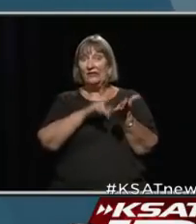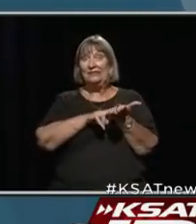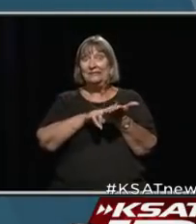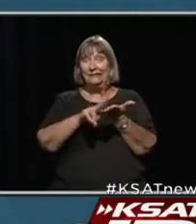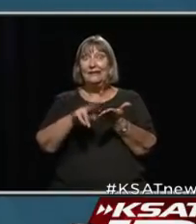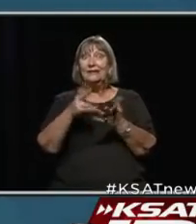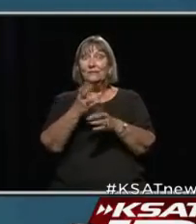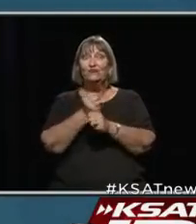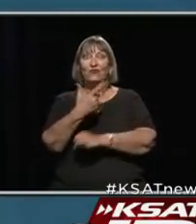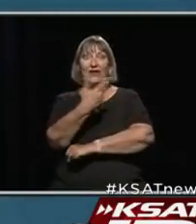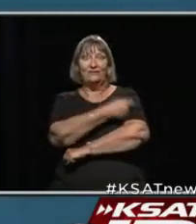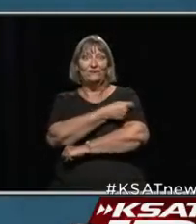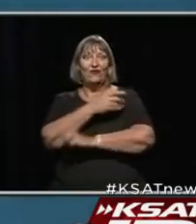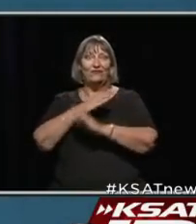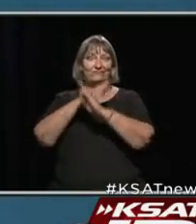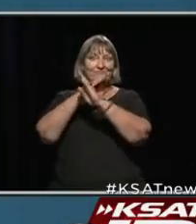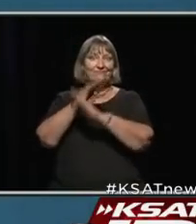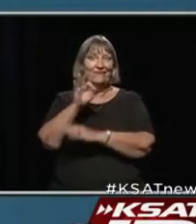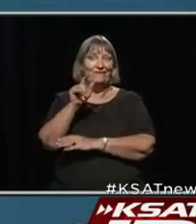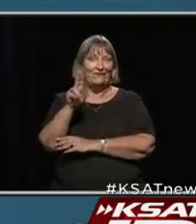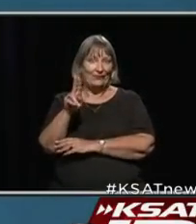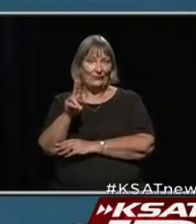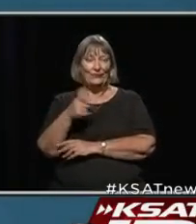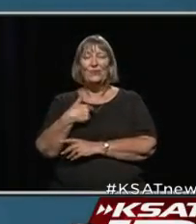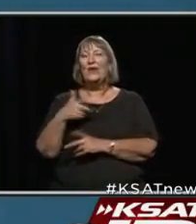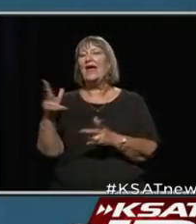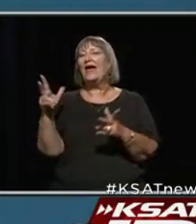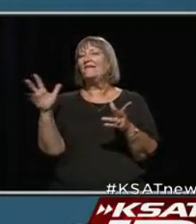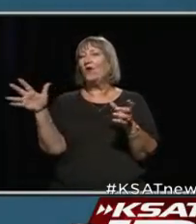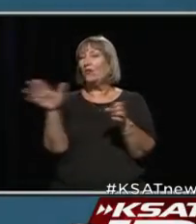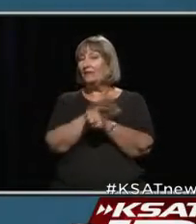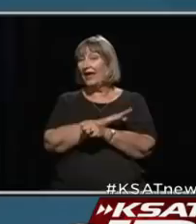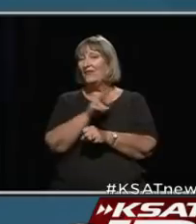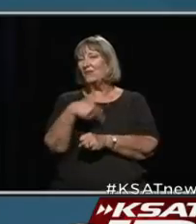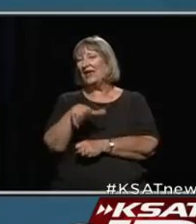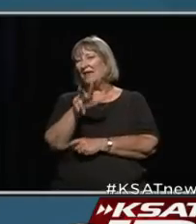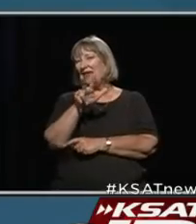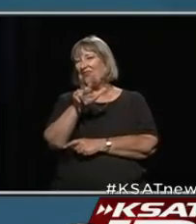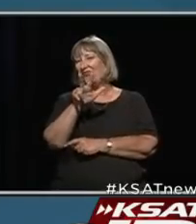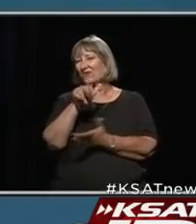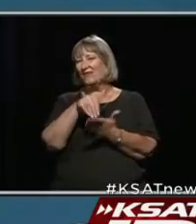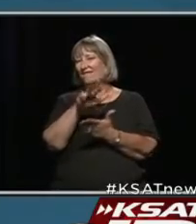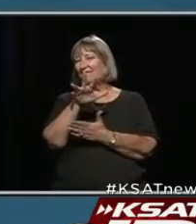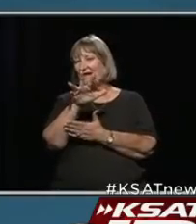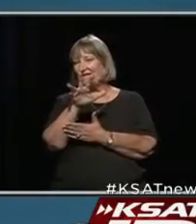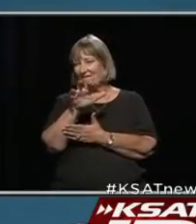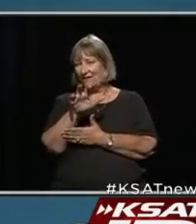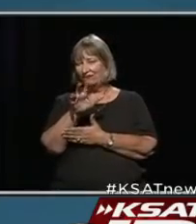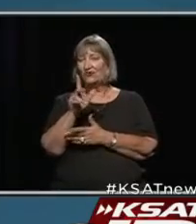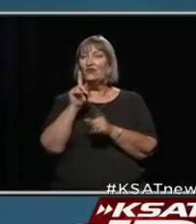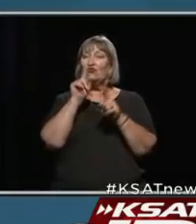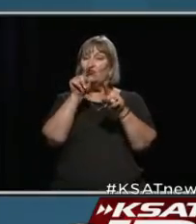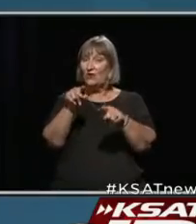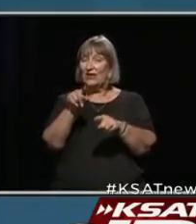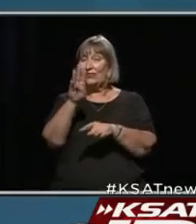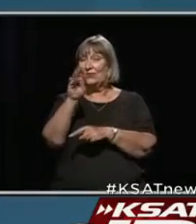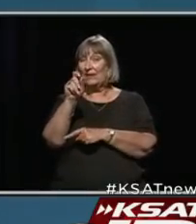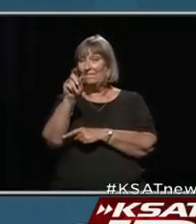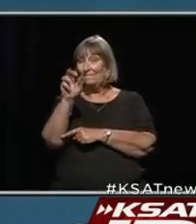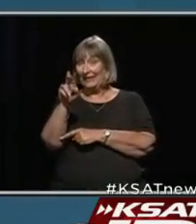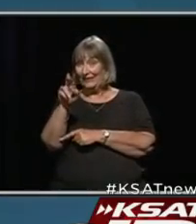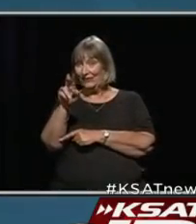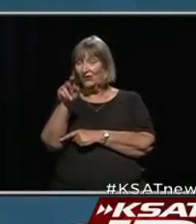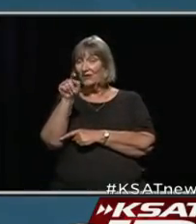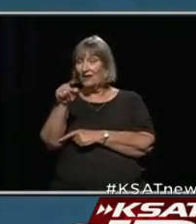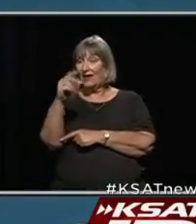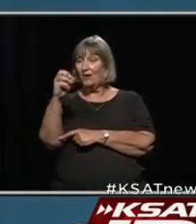slots. There's about 3,500 total slots available. So for more information and to register, go to bear.org.